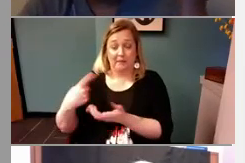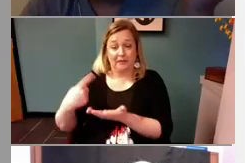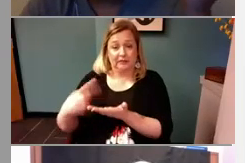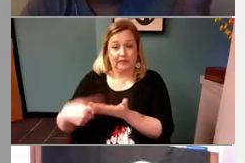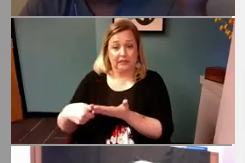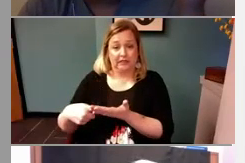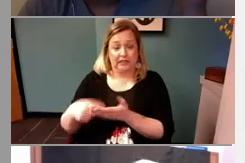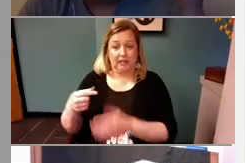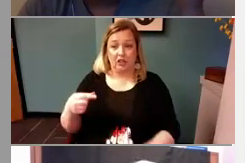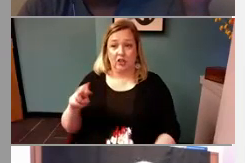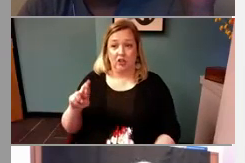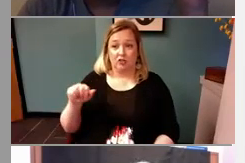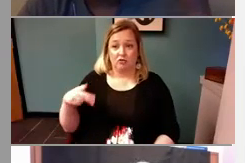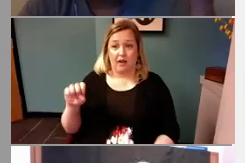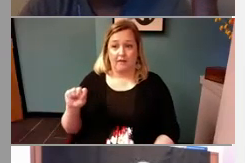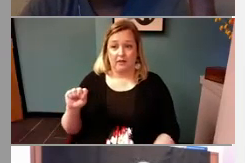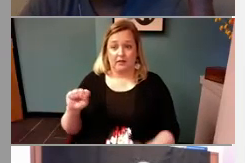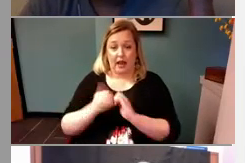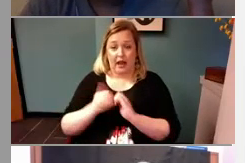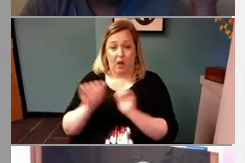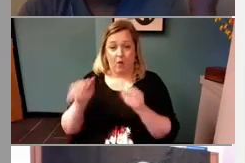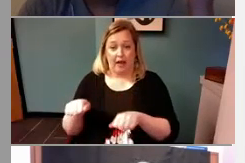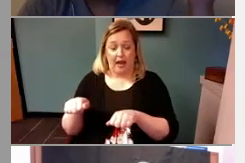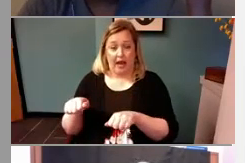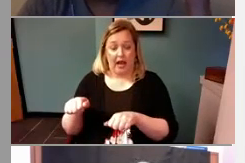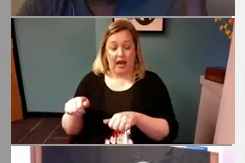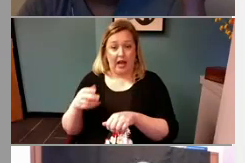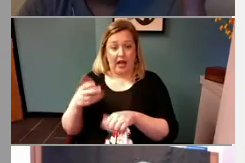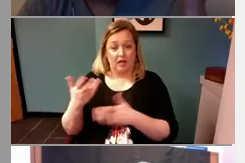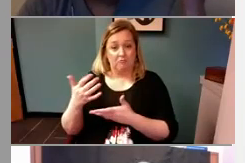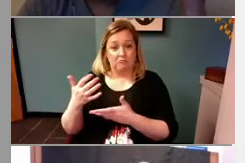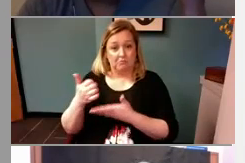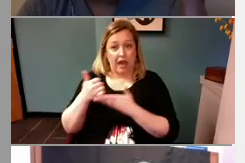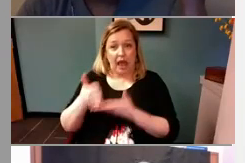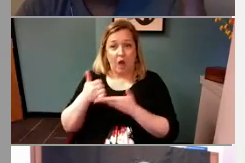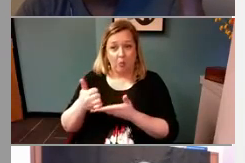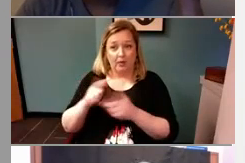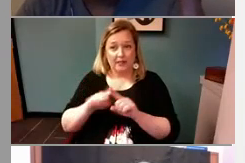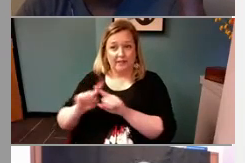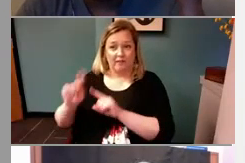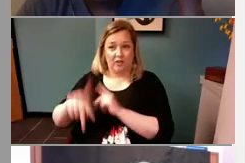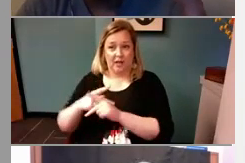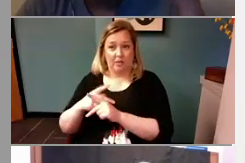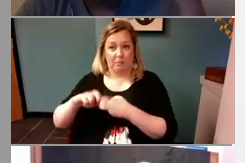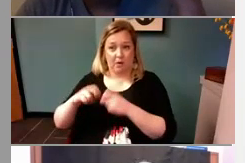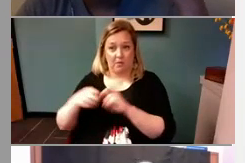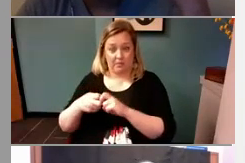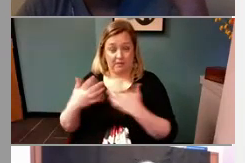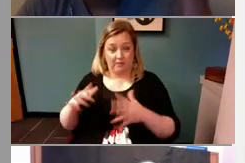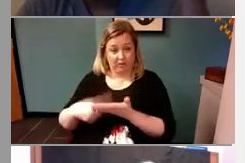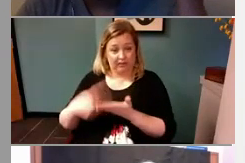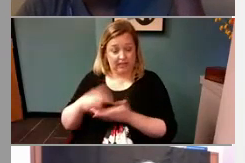graphs can be useful for different types of problems. We talked about a particular problem where we have